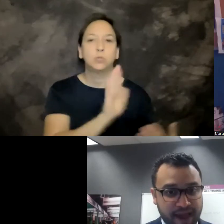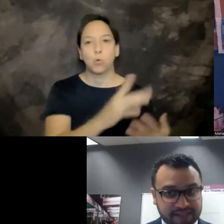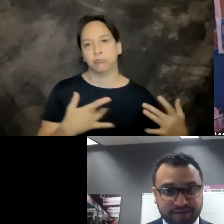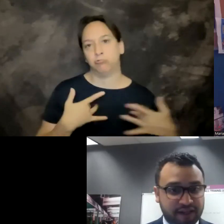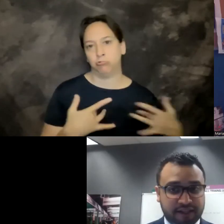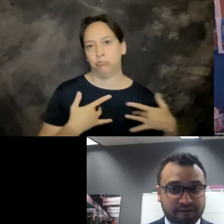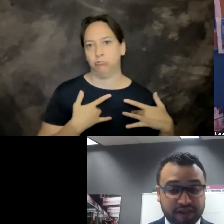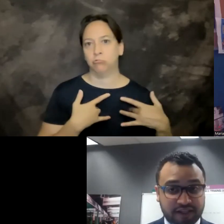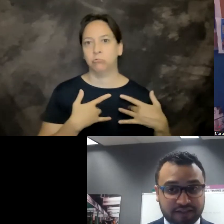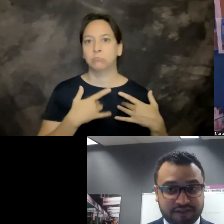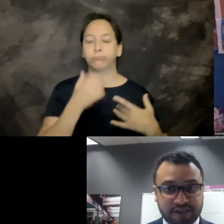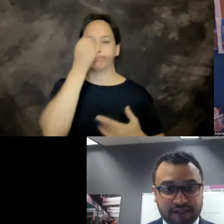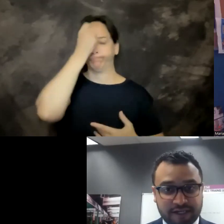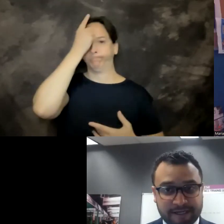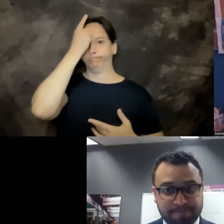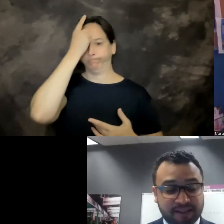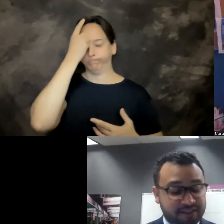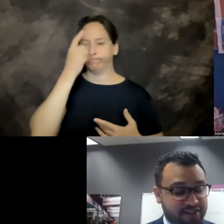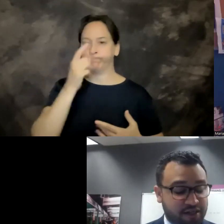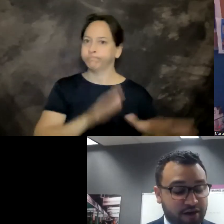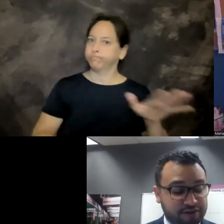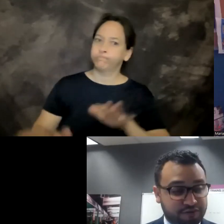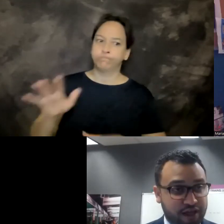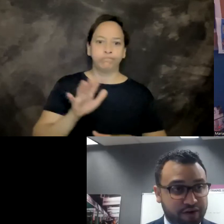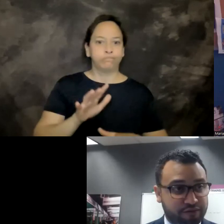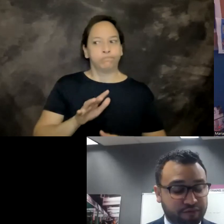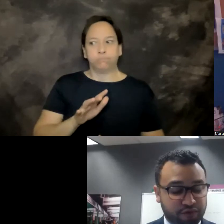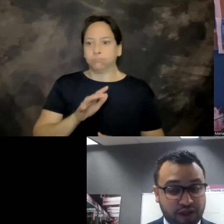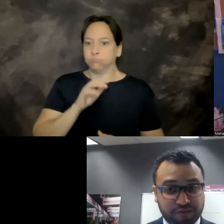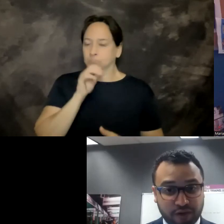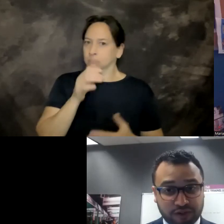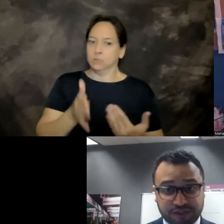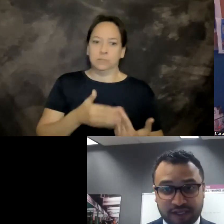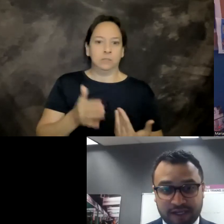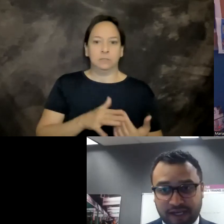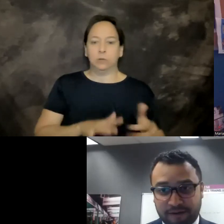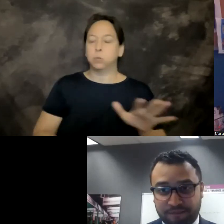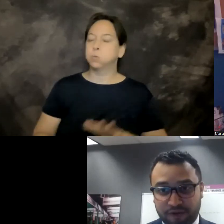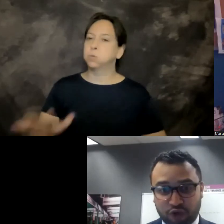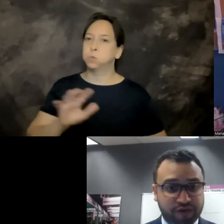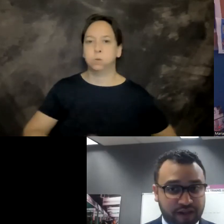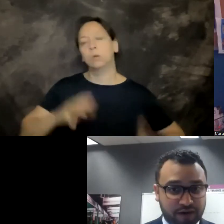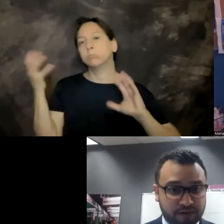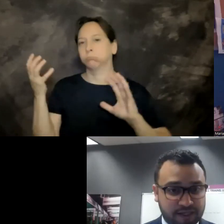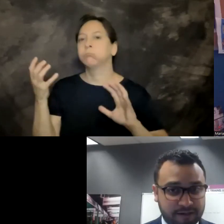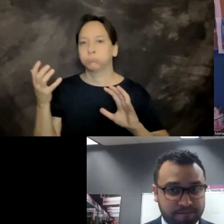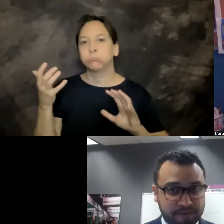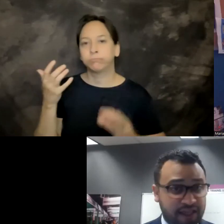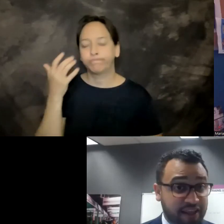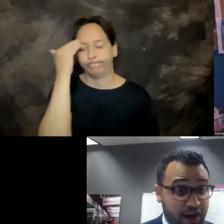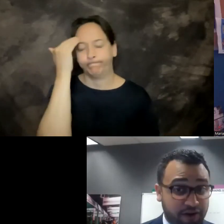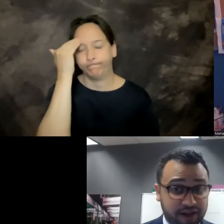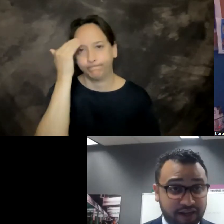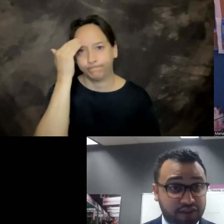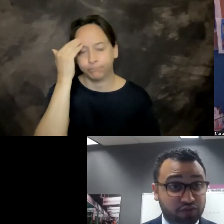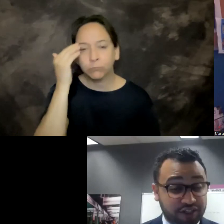the massive inconvenience that this is going to cause for a lot of folks over here in